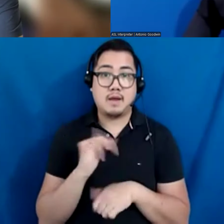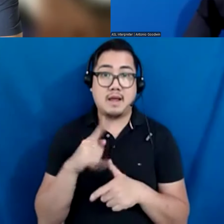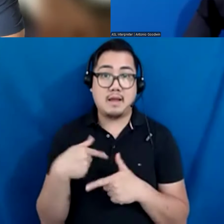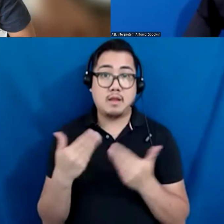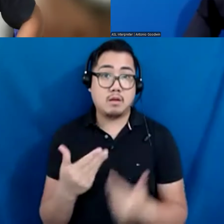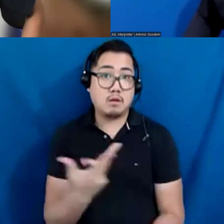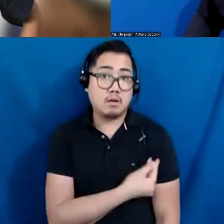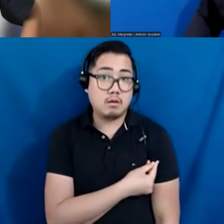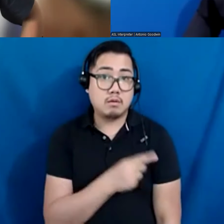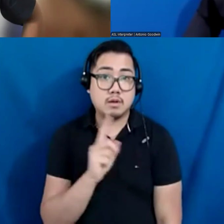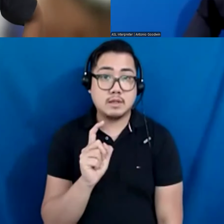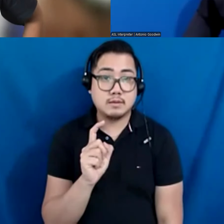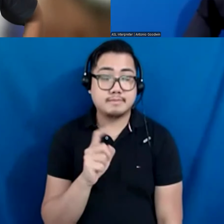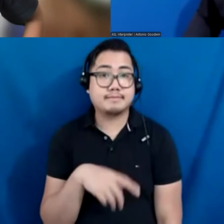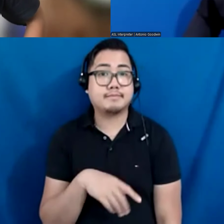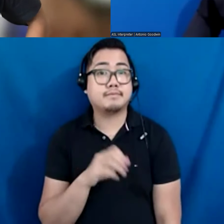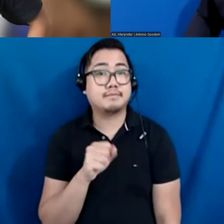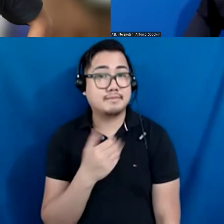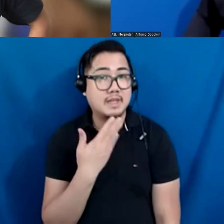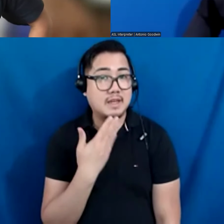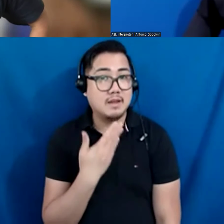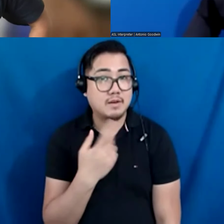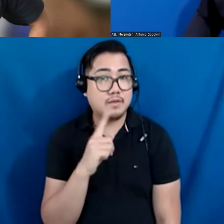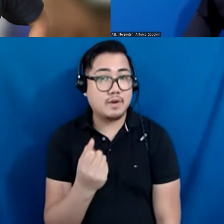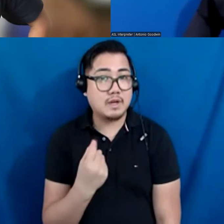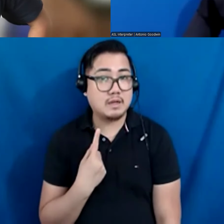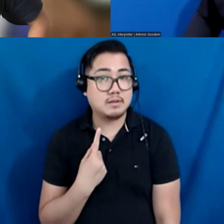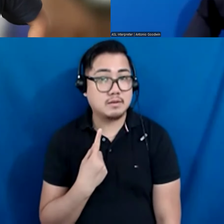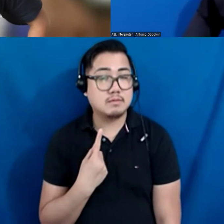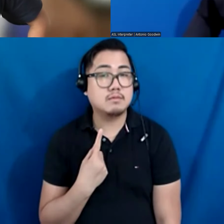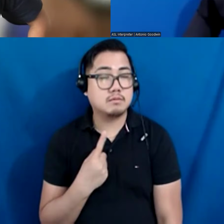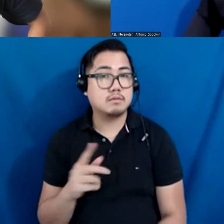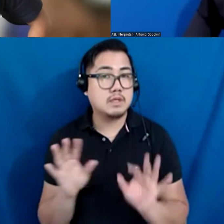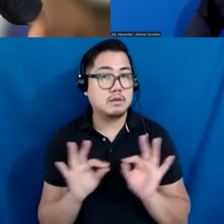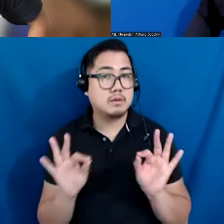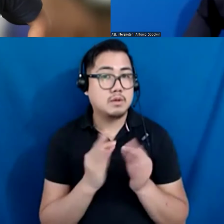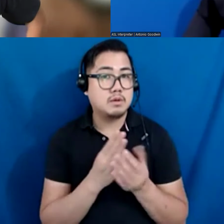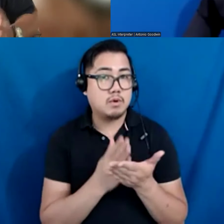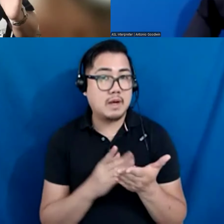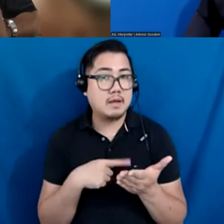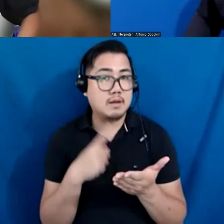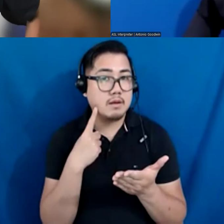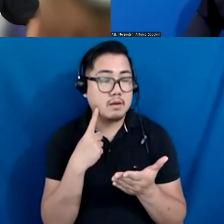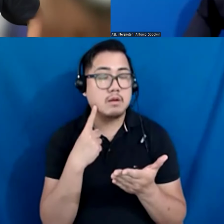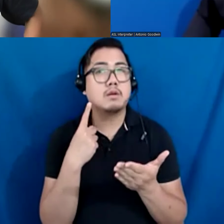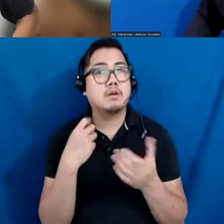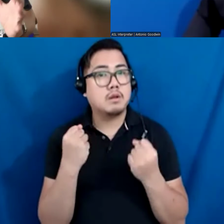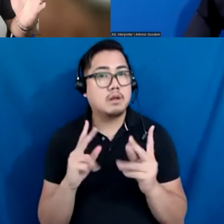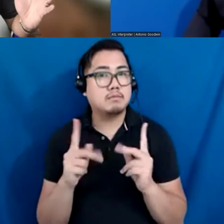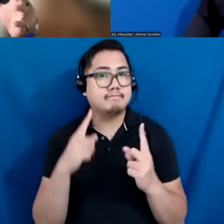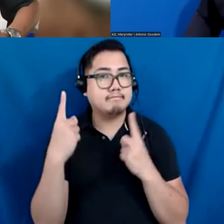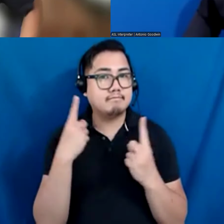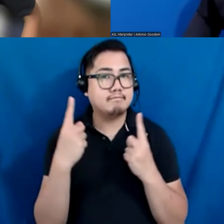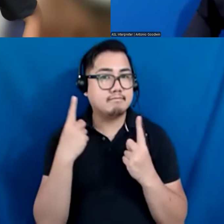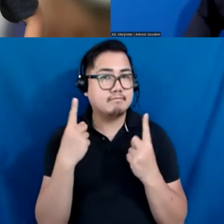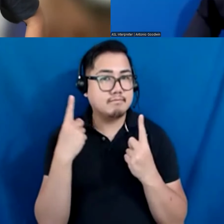vaccinated? Yeah, thank you for asking that question. And that's an important piece that I think it has been on a lot of people's minds, especially